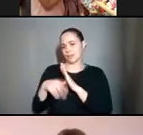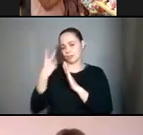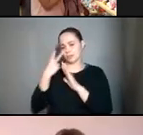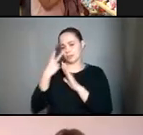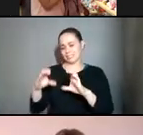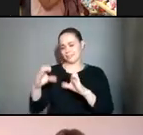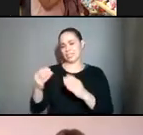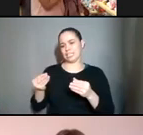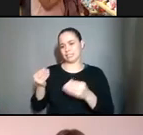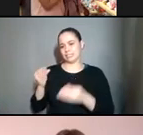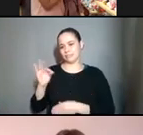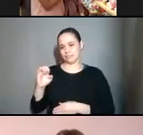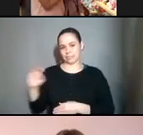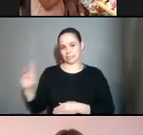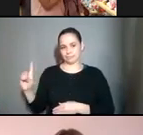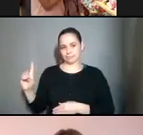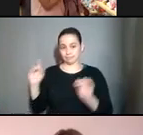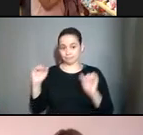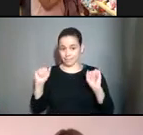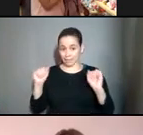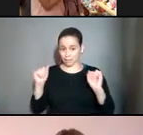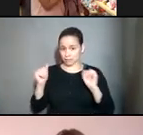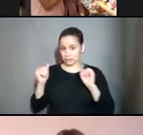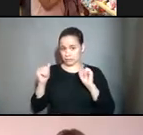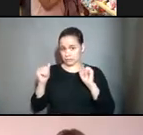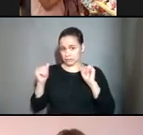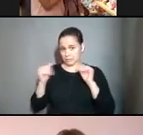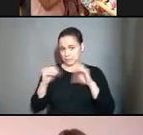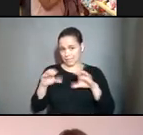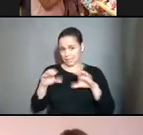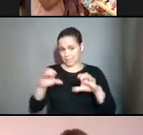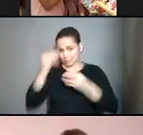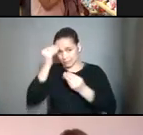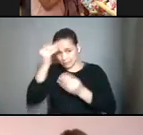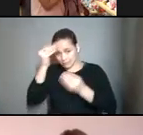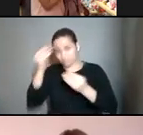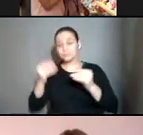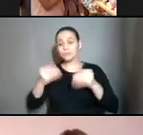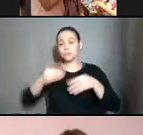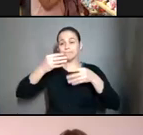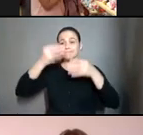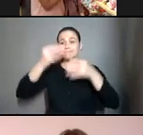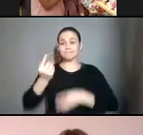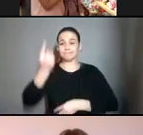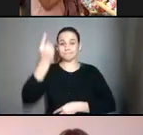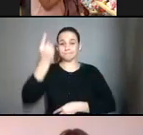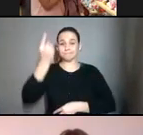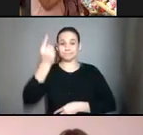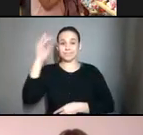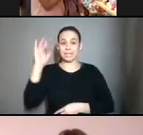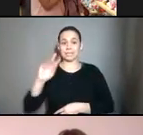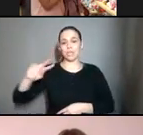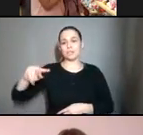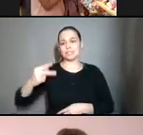To get to the activity feed, scroll back up to the top of the page and click on the second tab